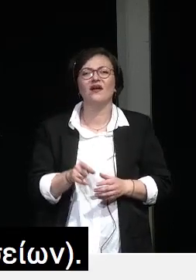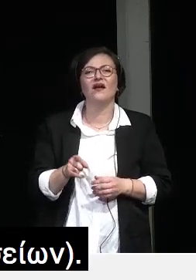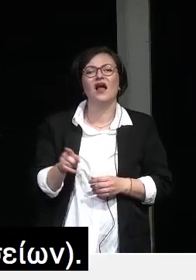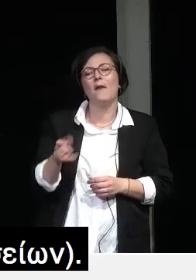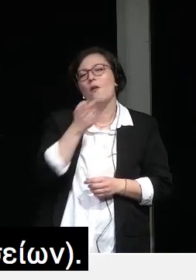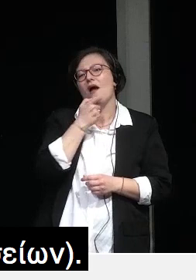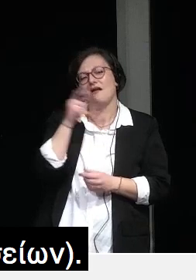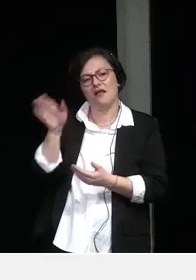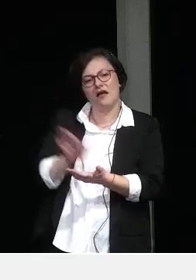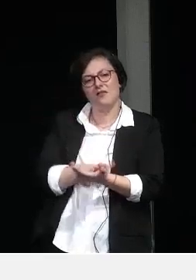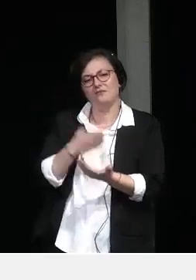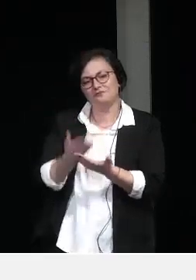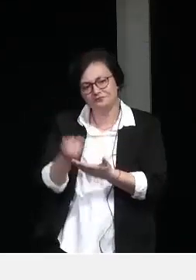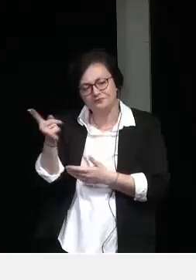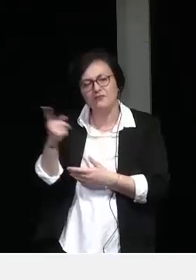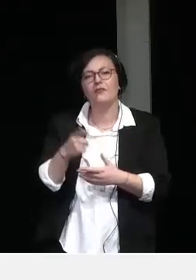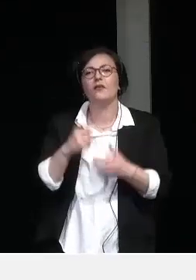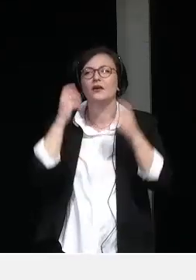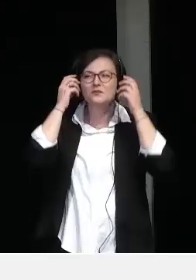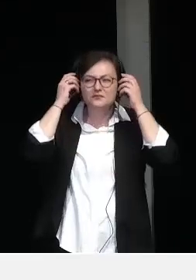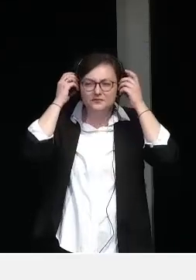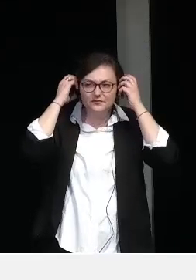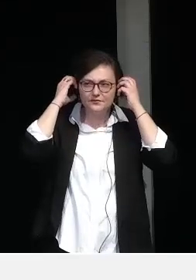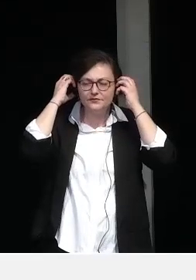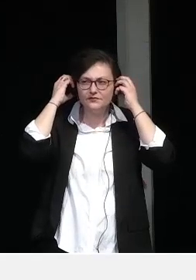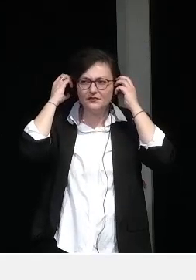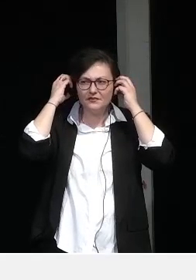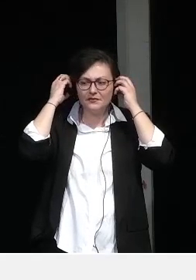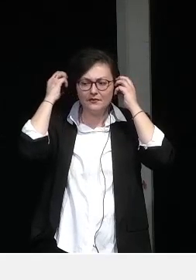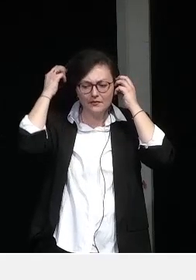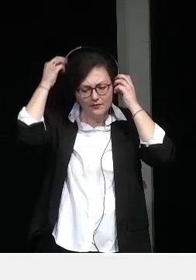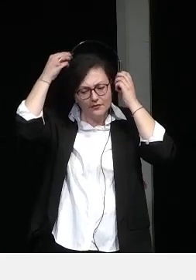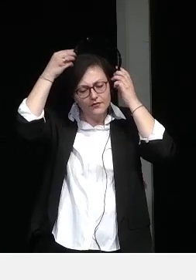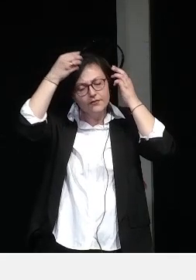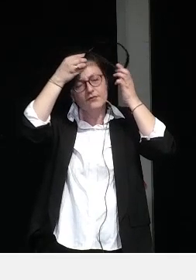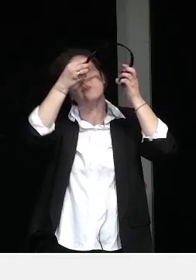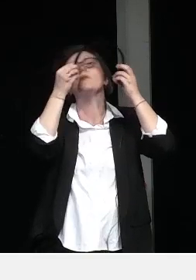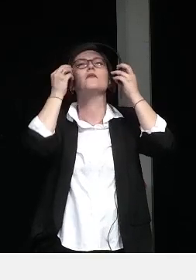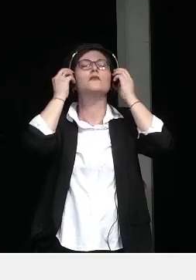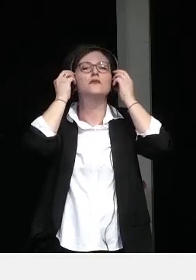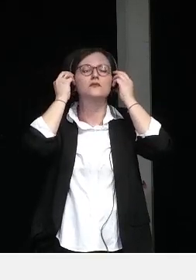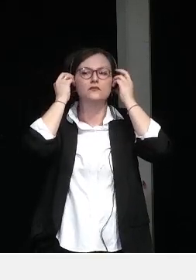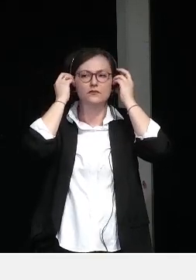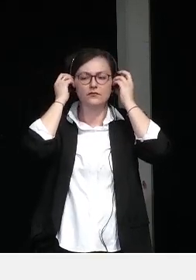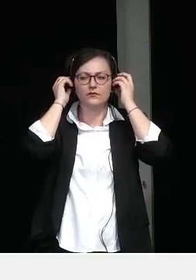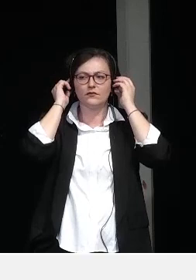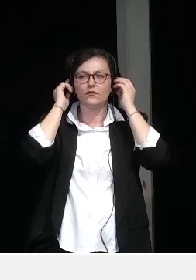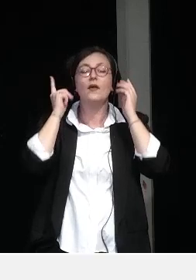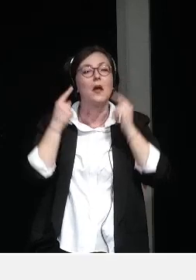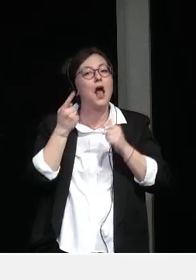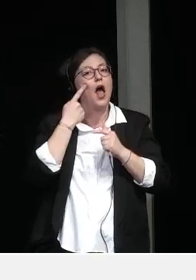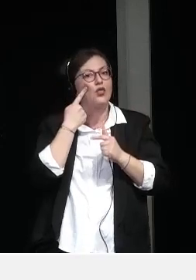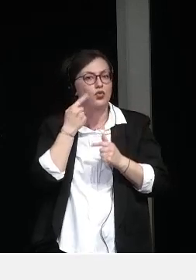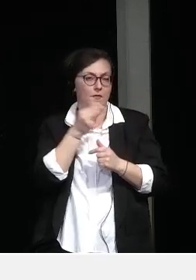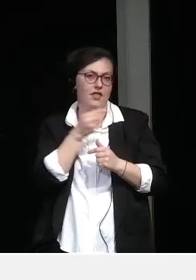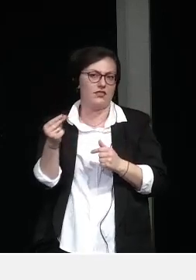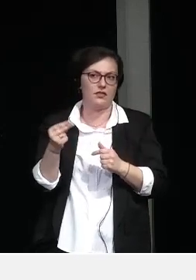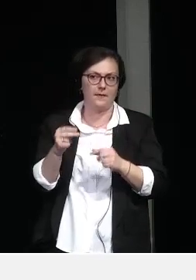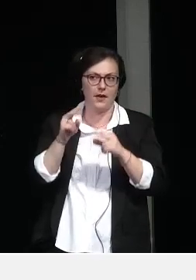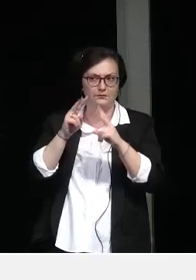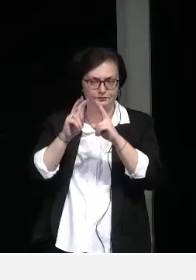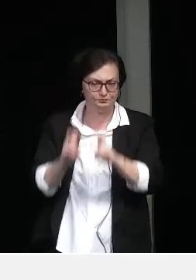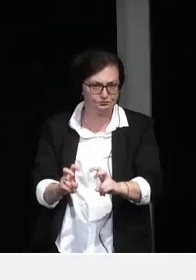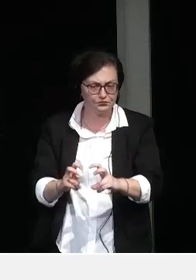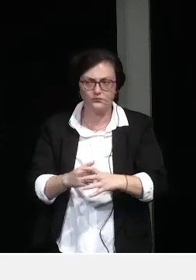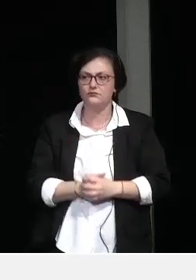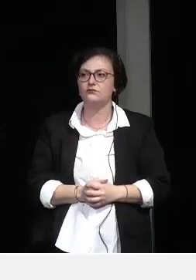of a museum. So let's take a few steps back. This project does not come from nowhere. On the